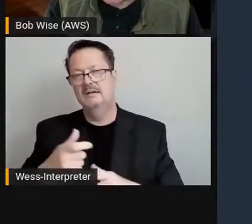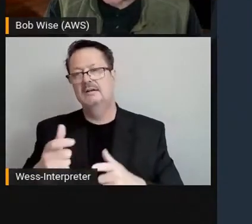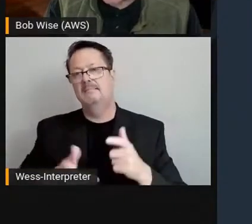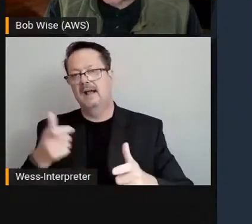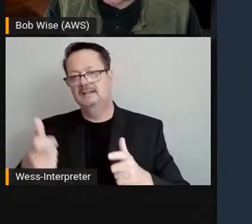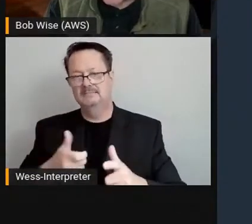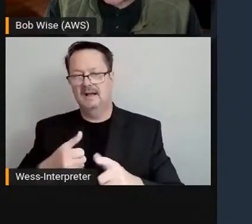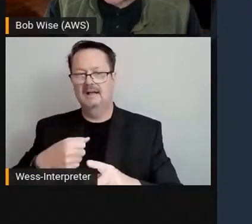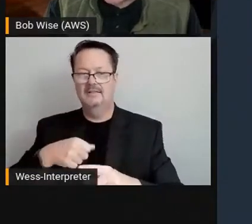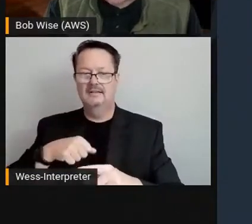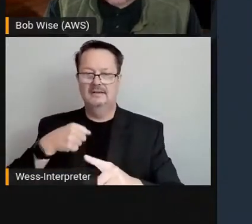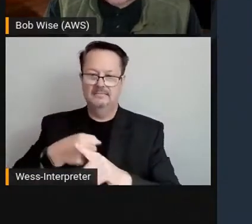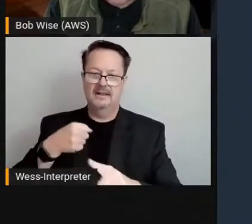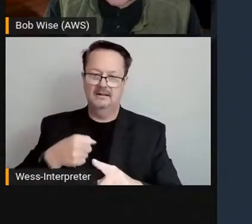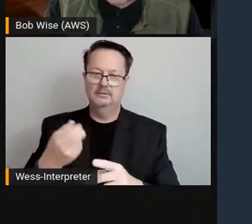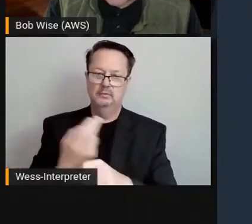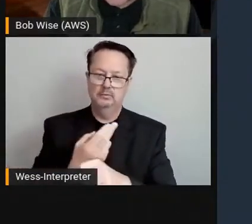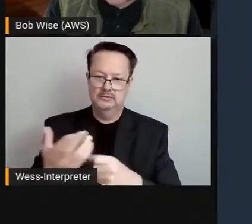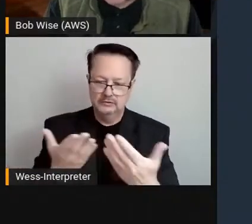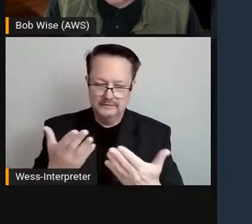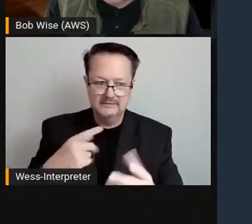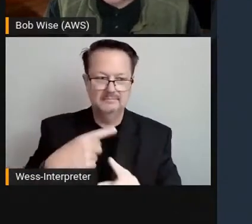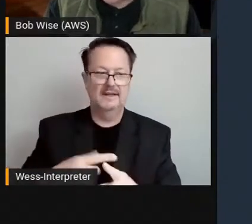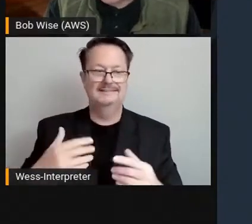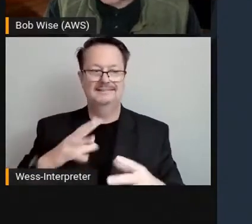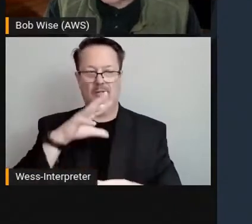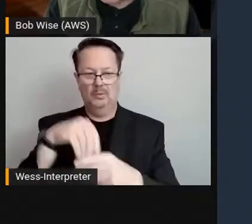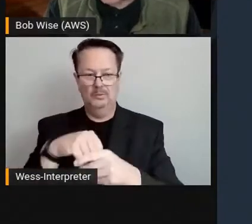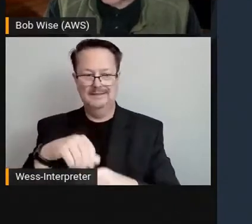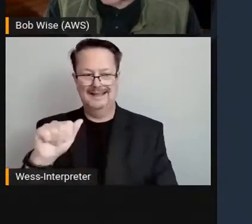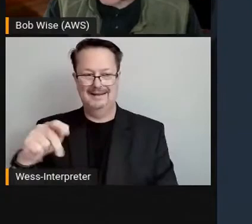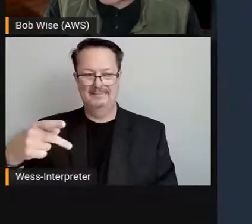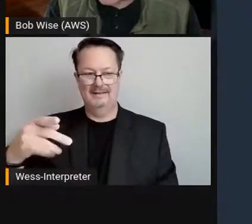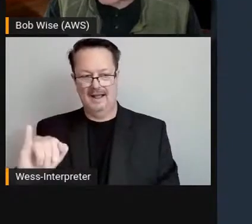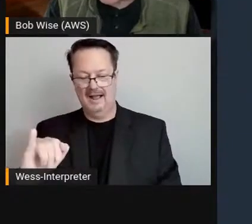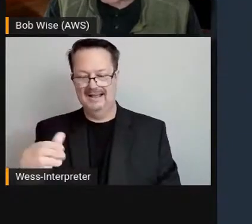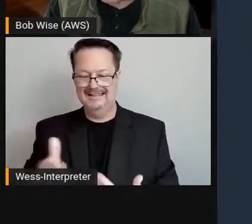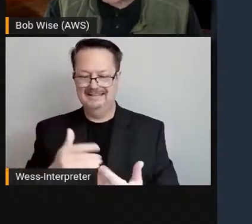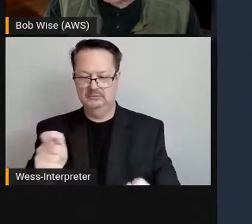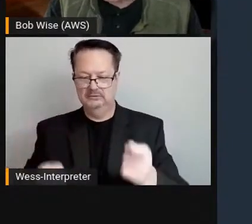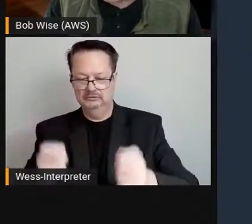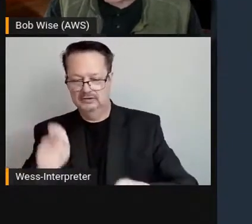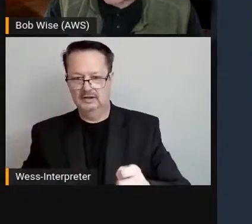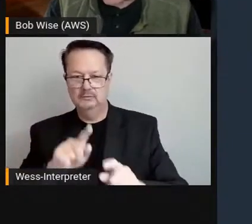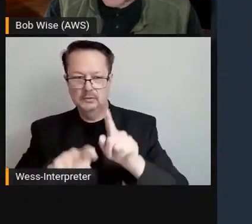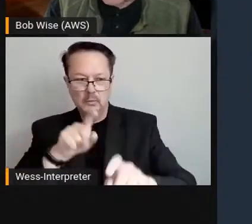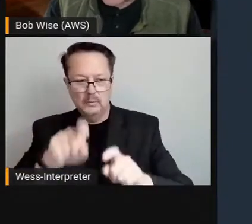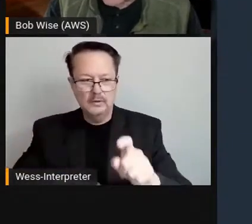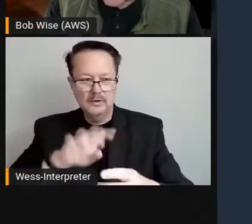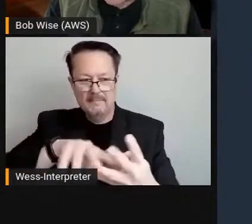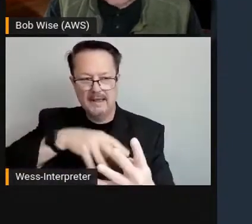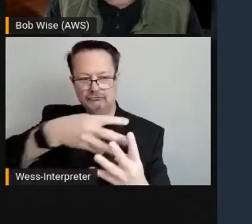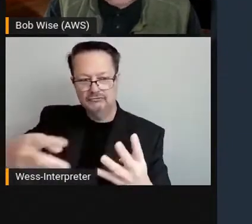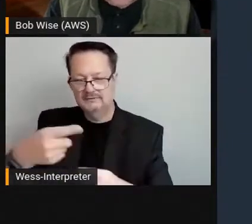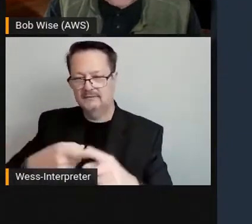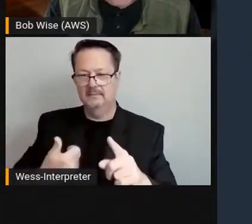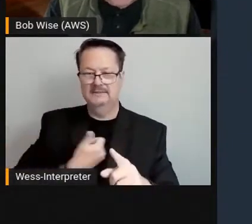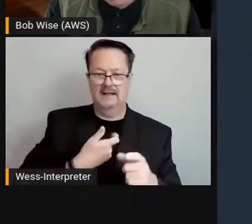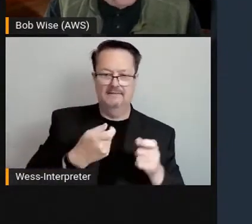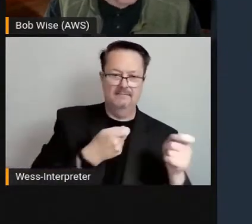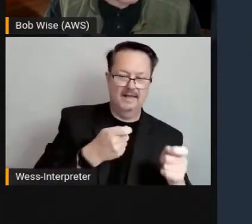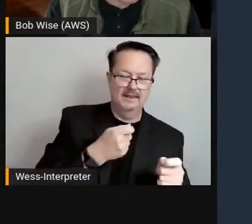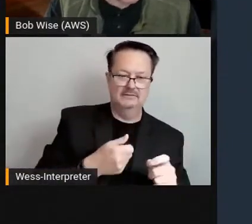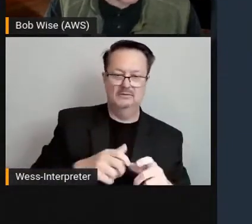observability services. It also includes an API. It makes it easy for you to adjust and query metrics from self-managed Kubernetes clusters running